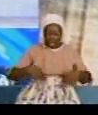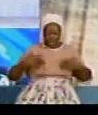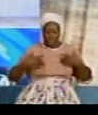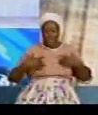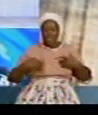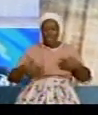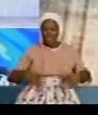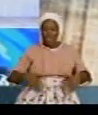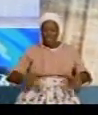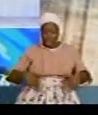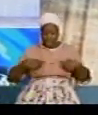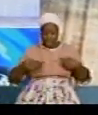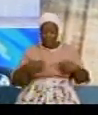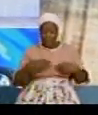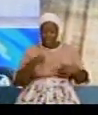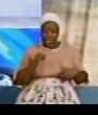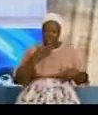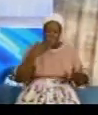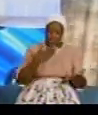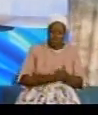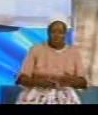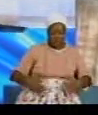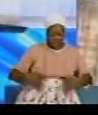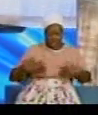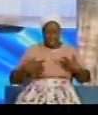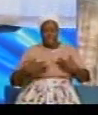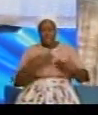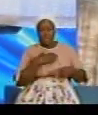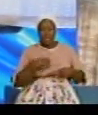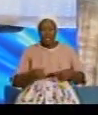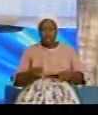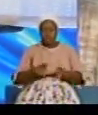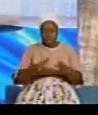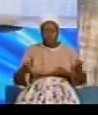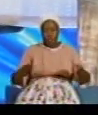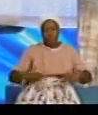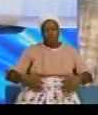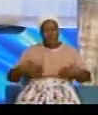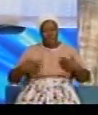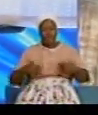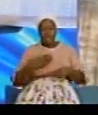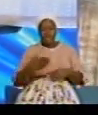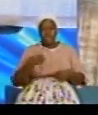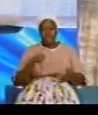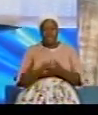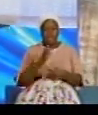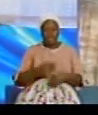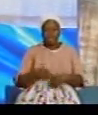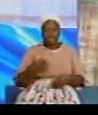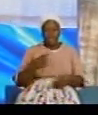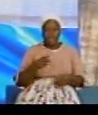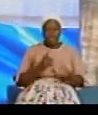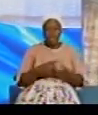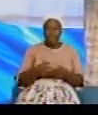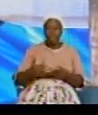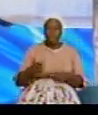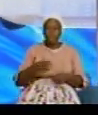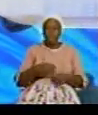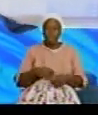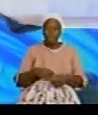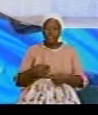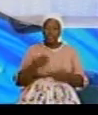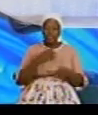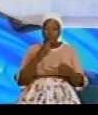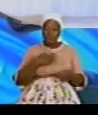holy life. The thing they exalt in their mind and the thing they are looking for, they're inviting people, he will heal